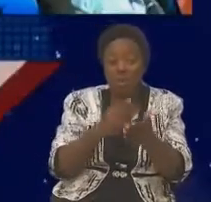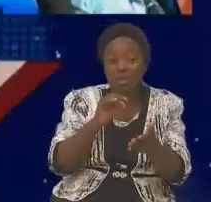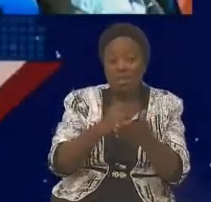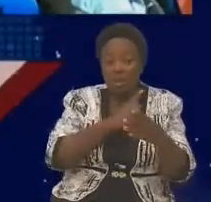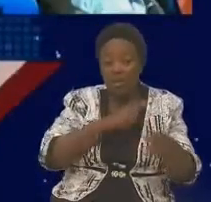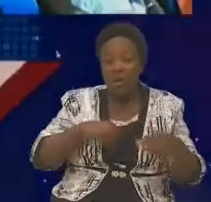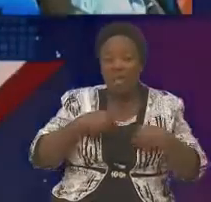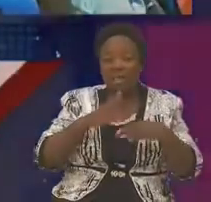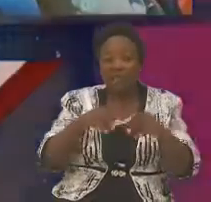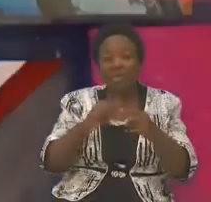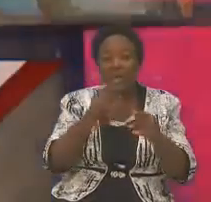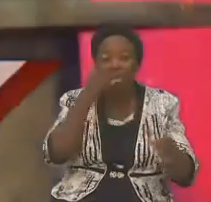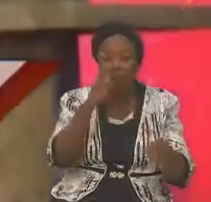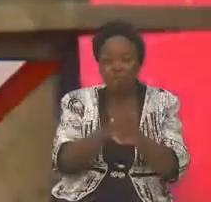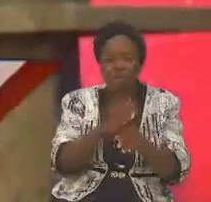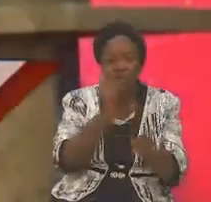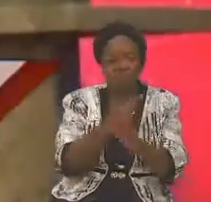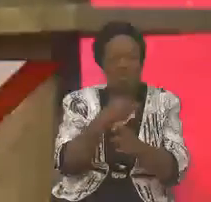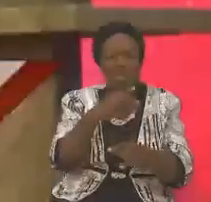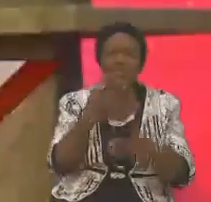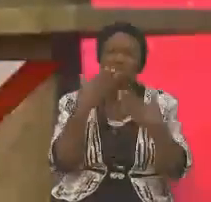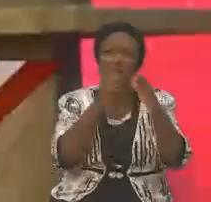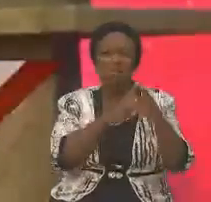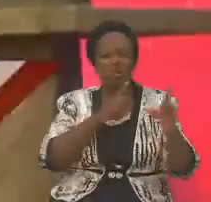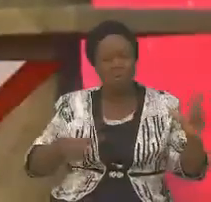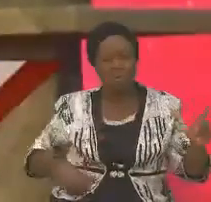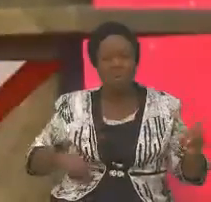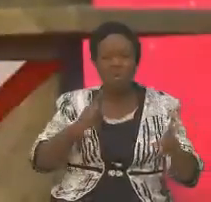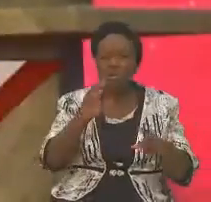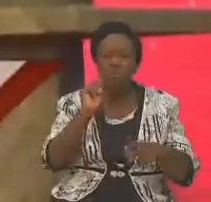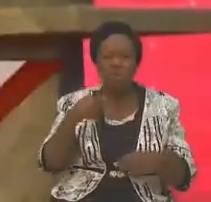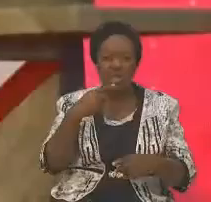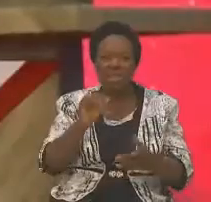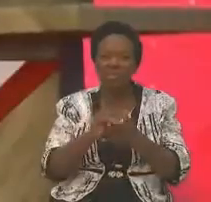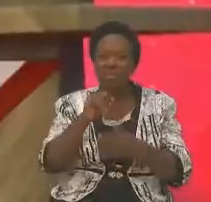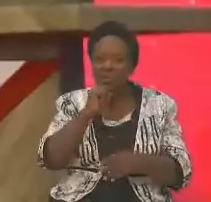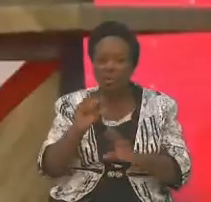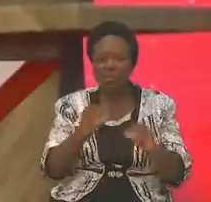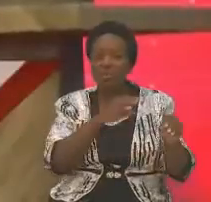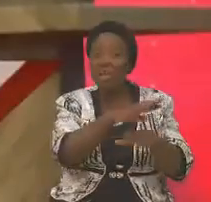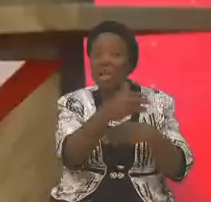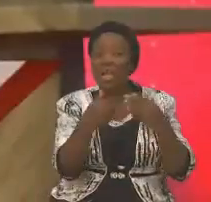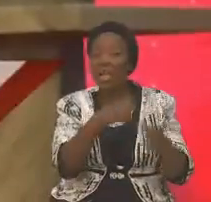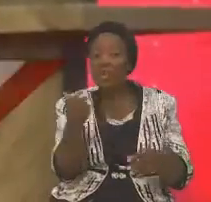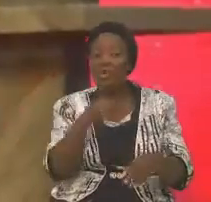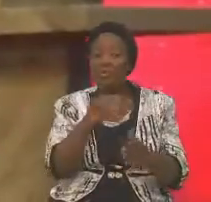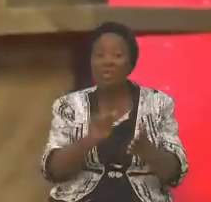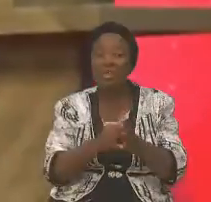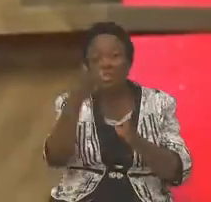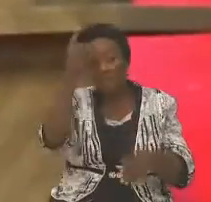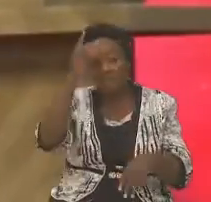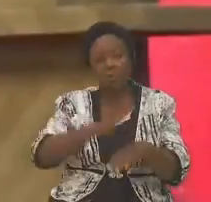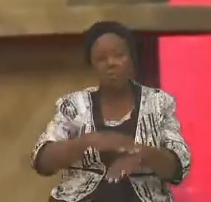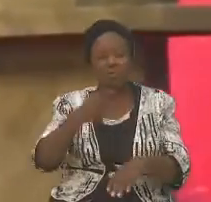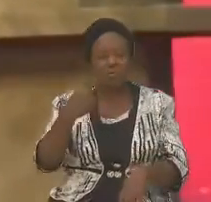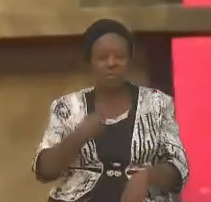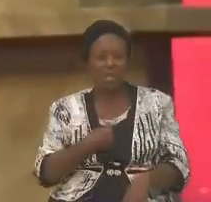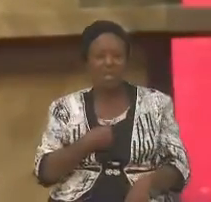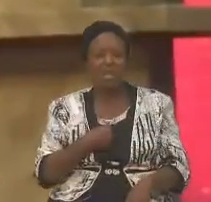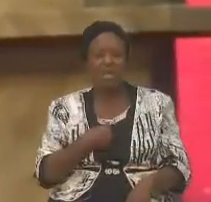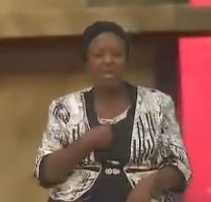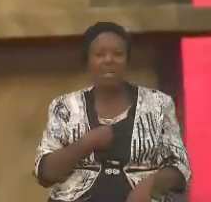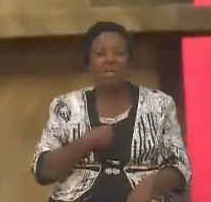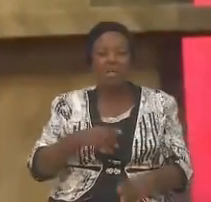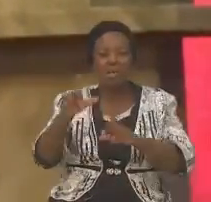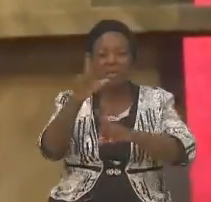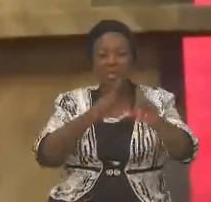you, Jesus. Thank you, Lord. You put that disease on me. He said, he will not put disease on you.